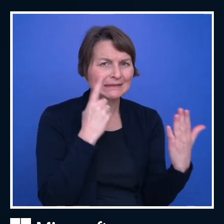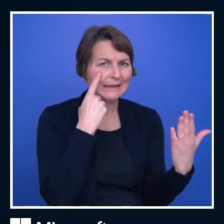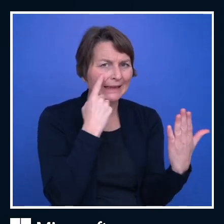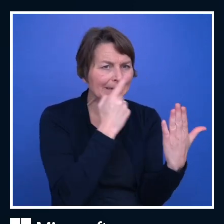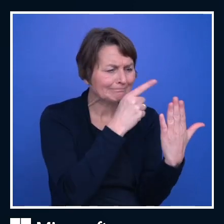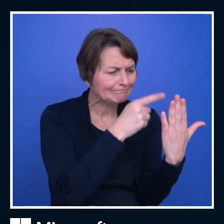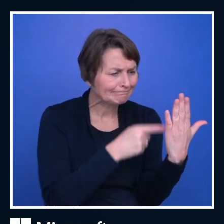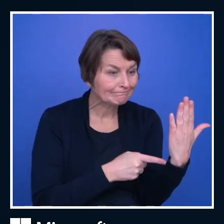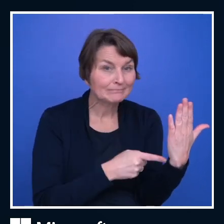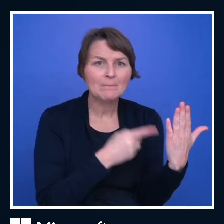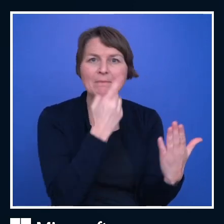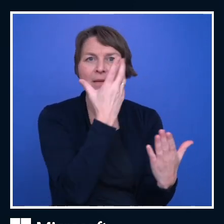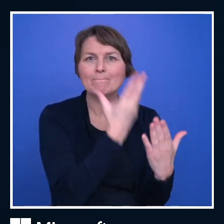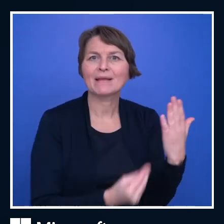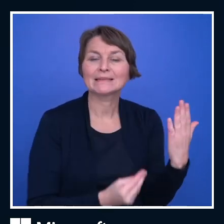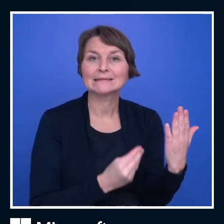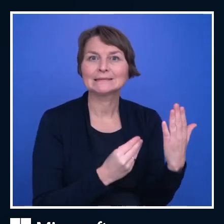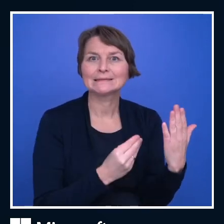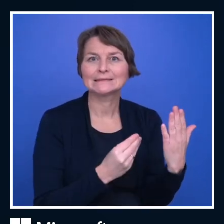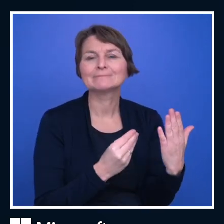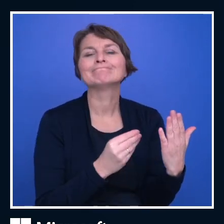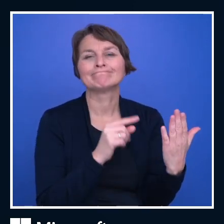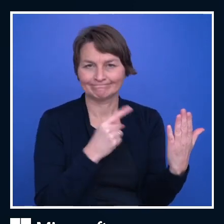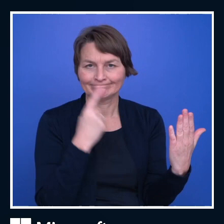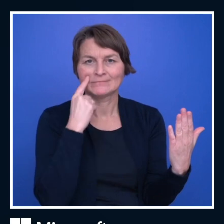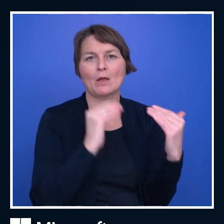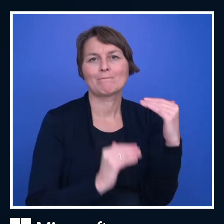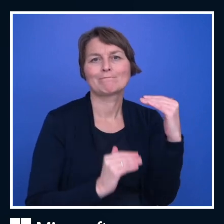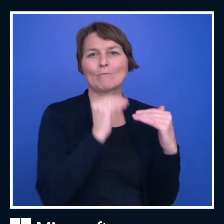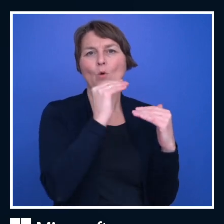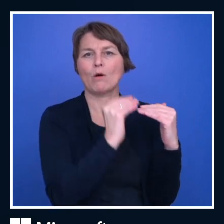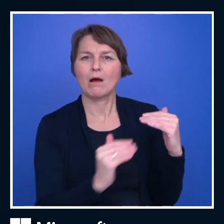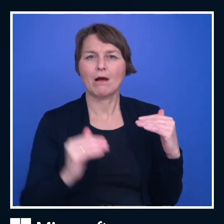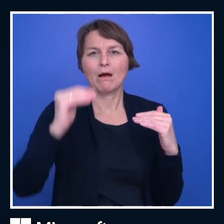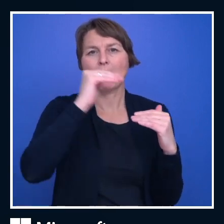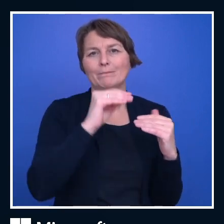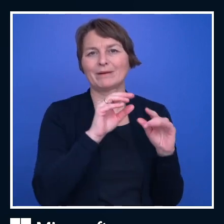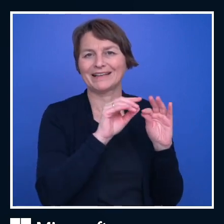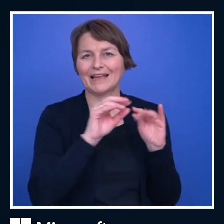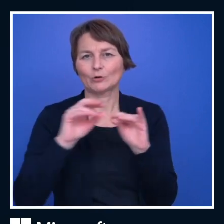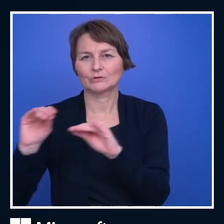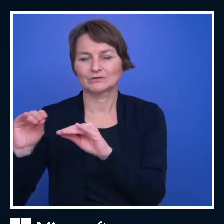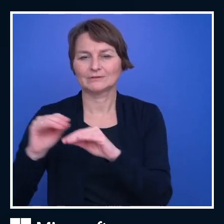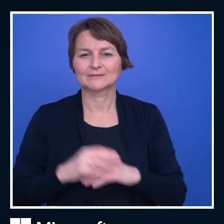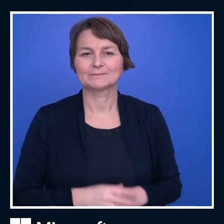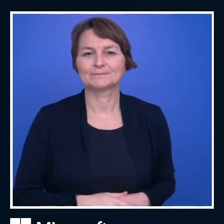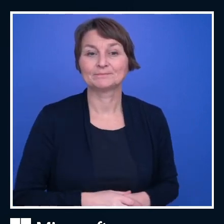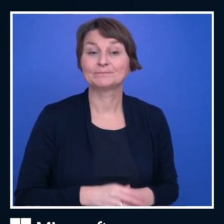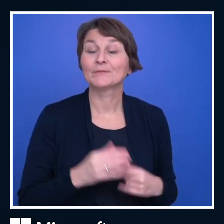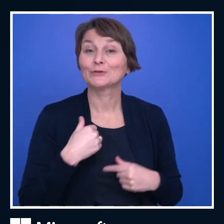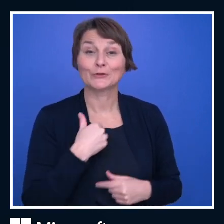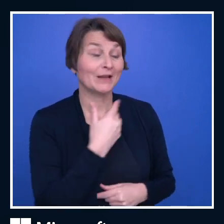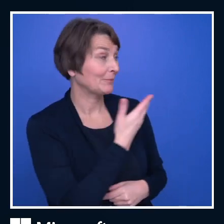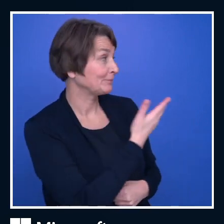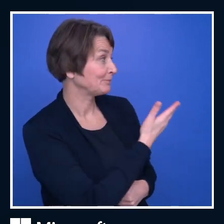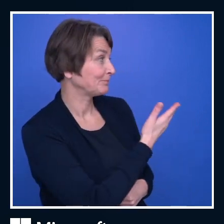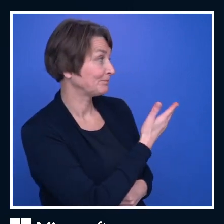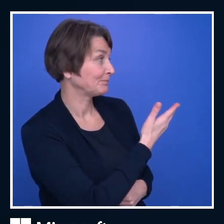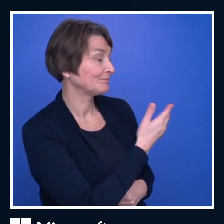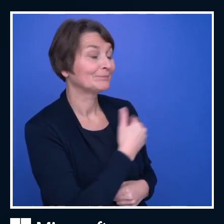So I created my Azure Search service within the Microsoft Azure Portal.